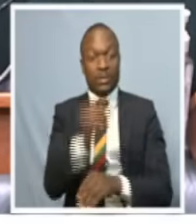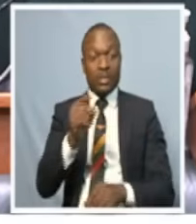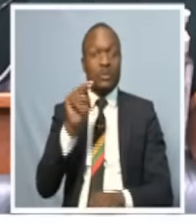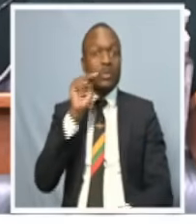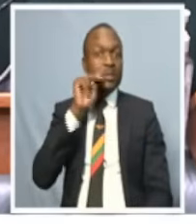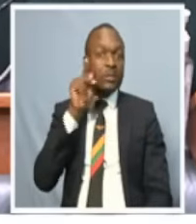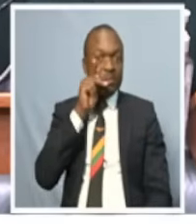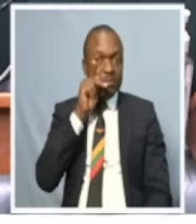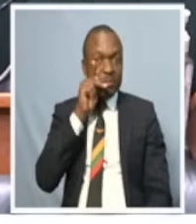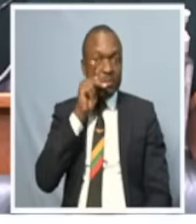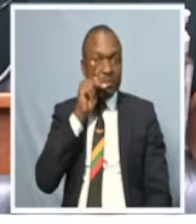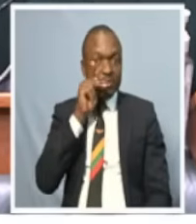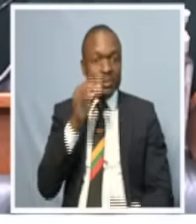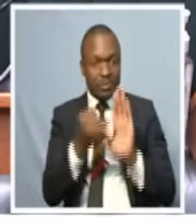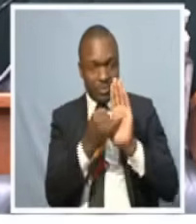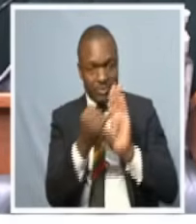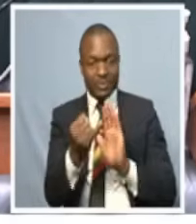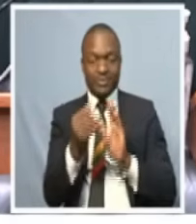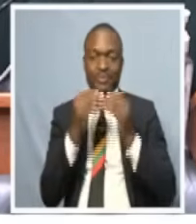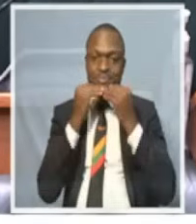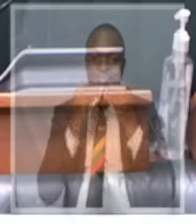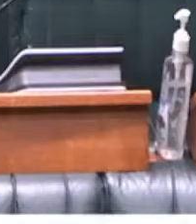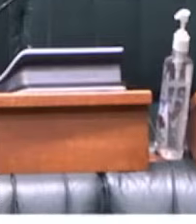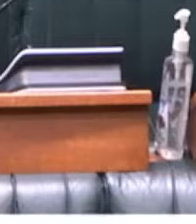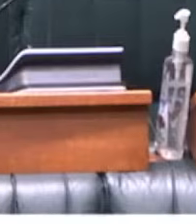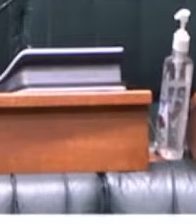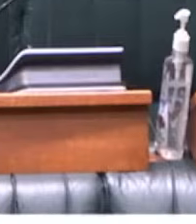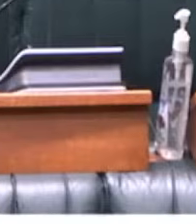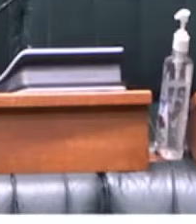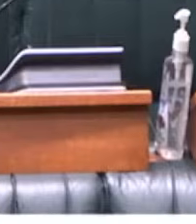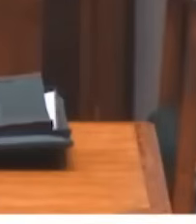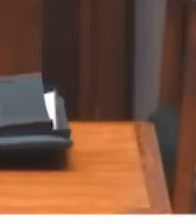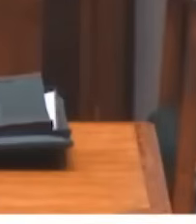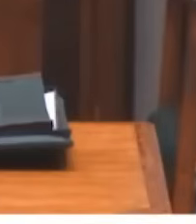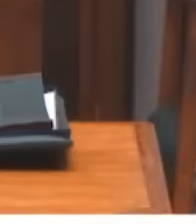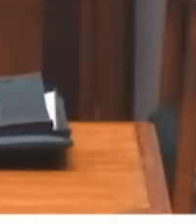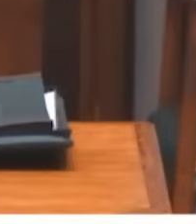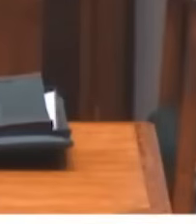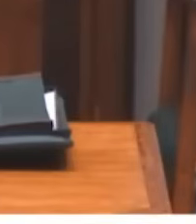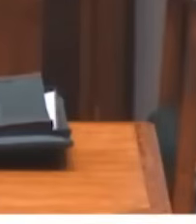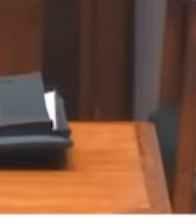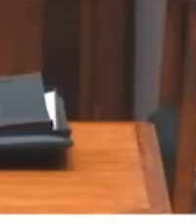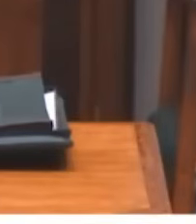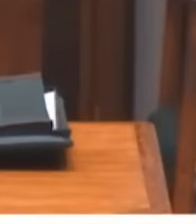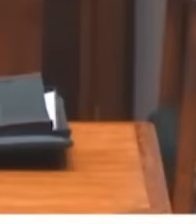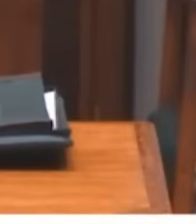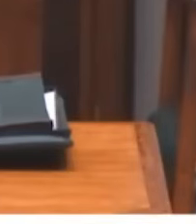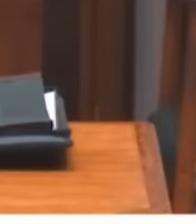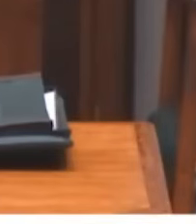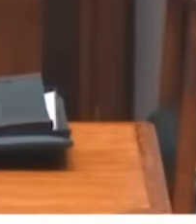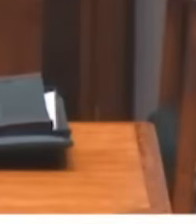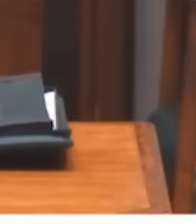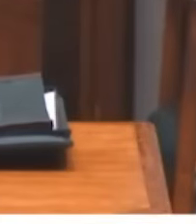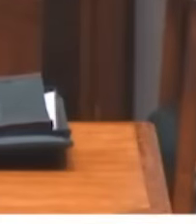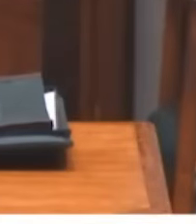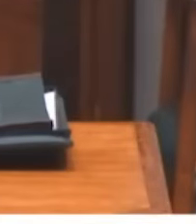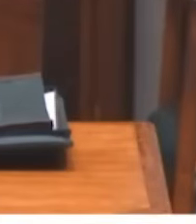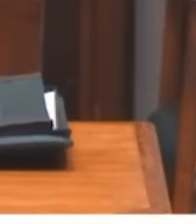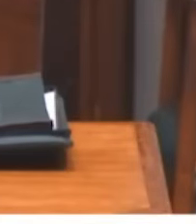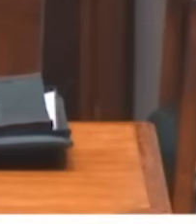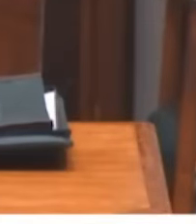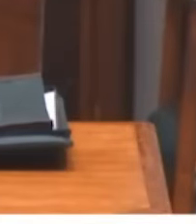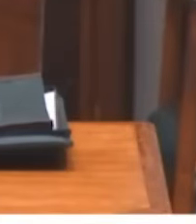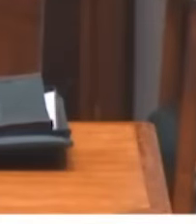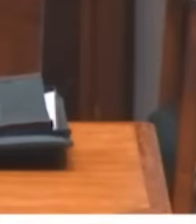Inakonde who have been identified. Thank you, Madam Speaker. Thank you. Before the honorable member for